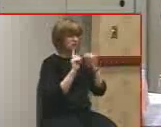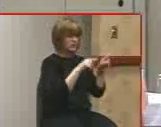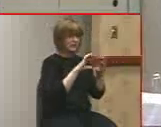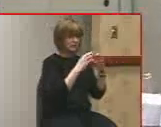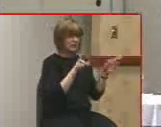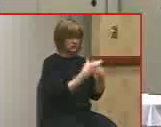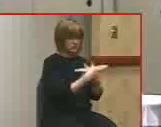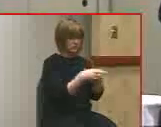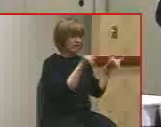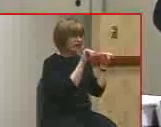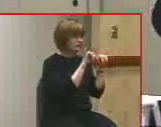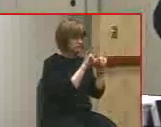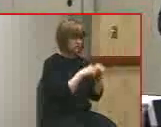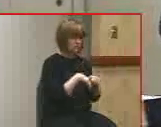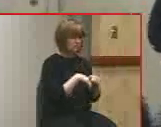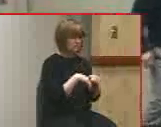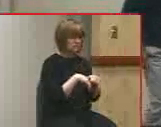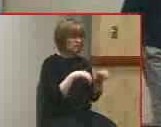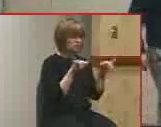to measure. What are you measuring?